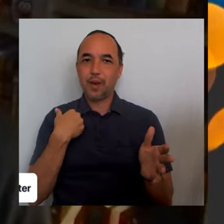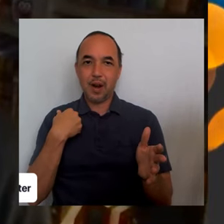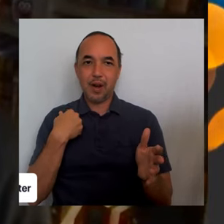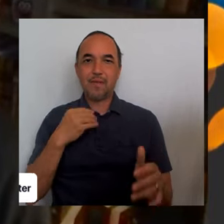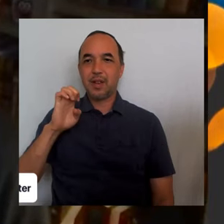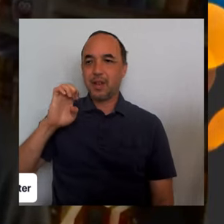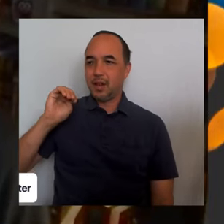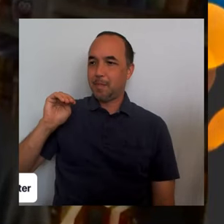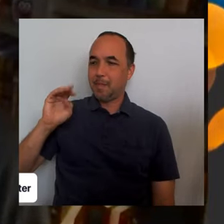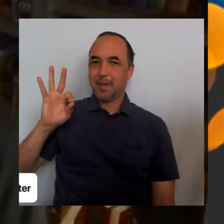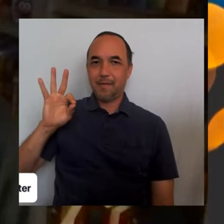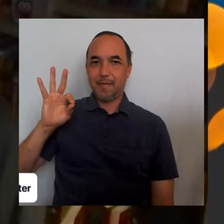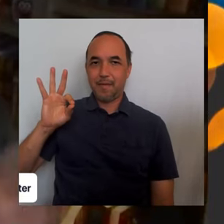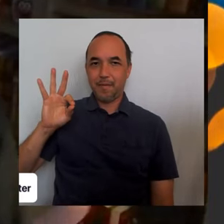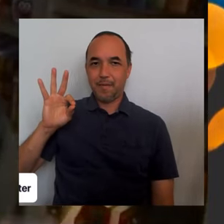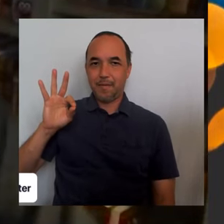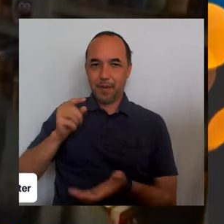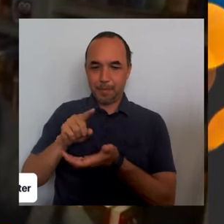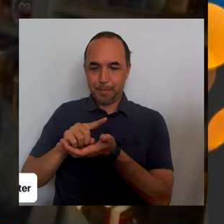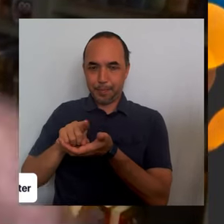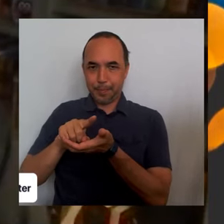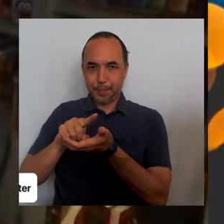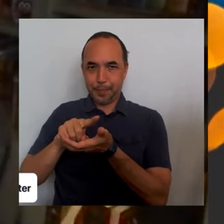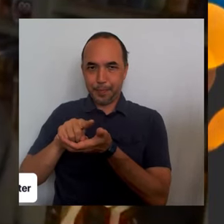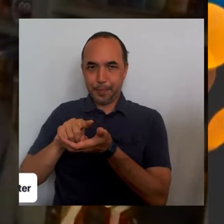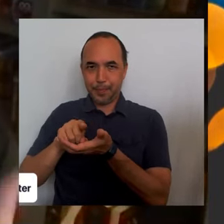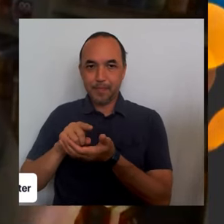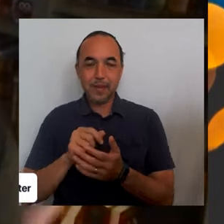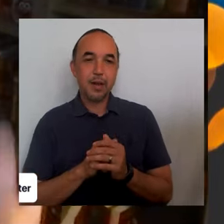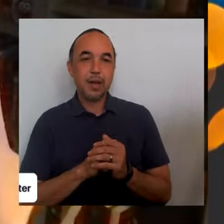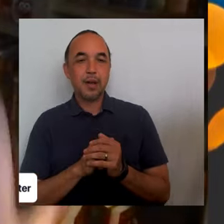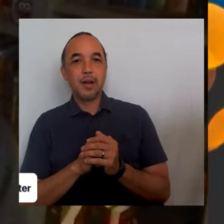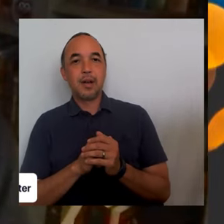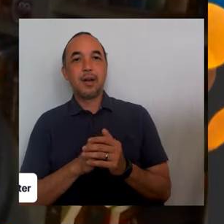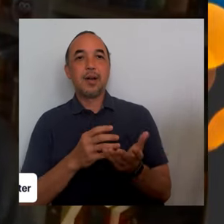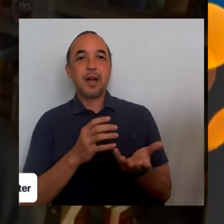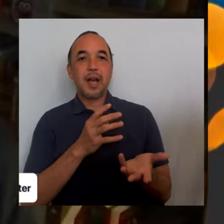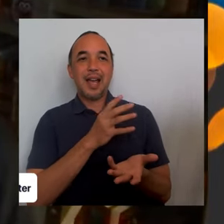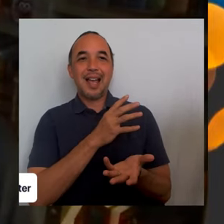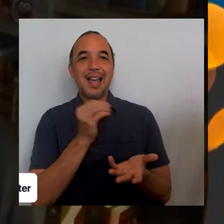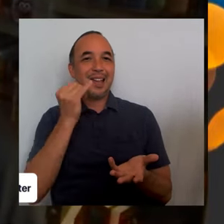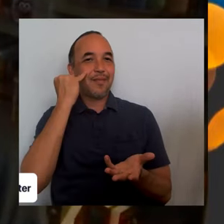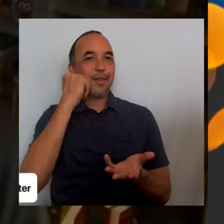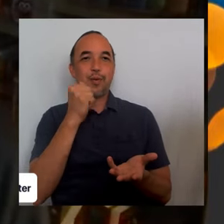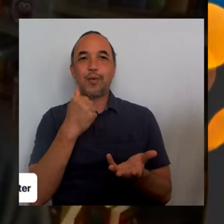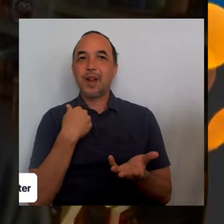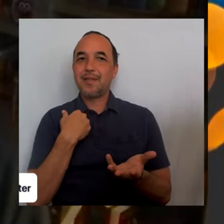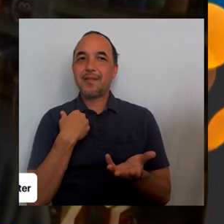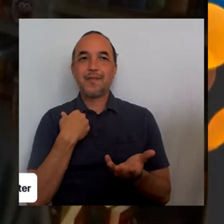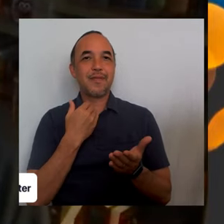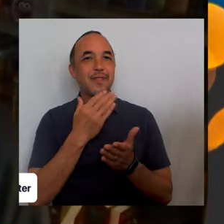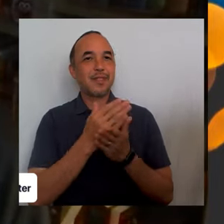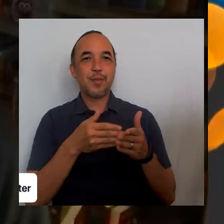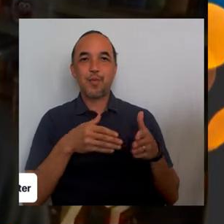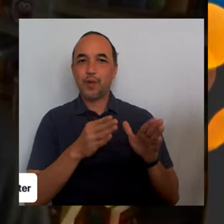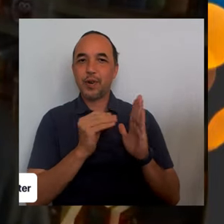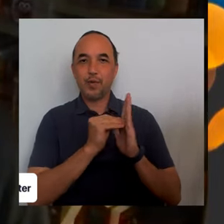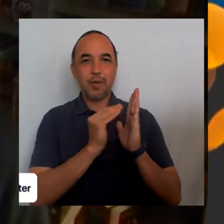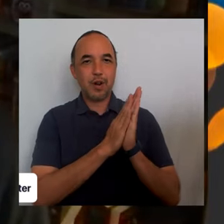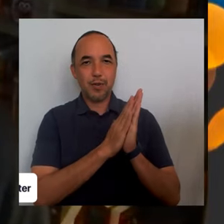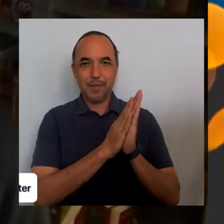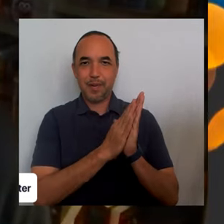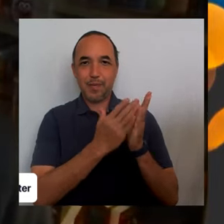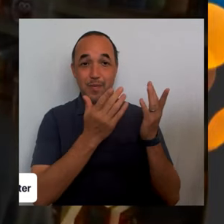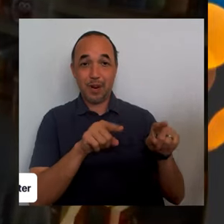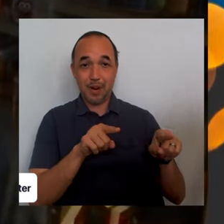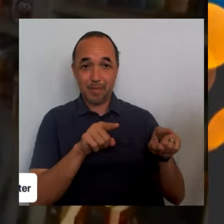gauge, and equally so, maybe even more so, without a way to document the experience, you